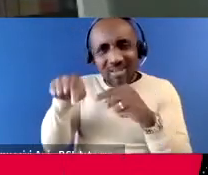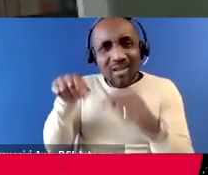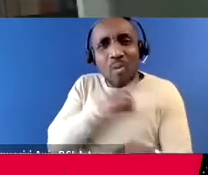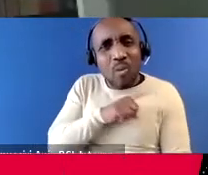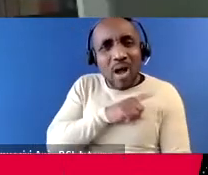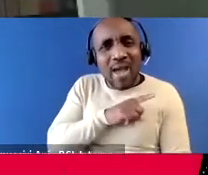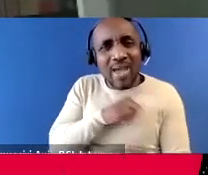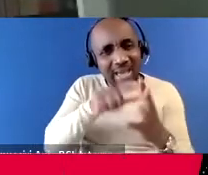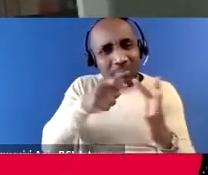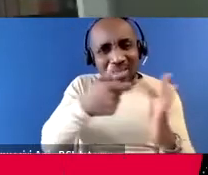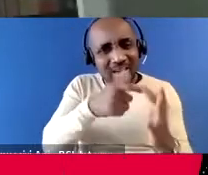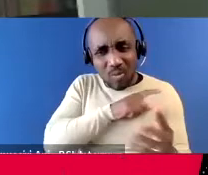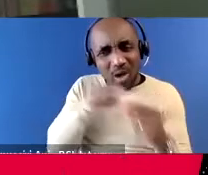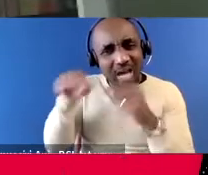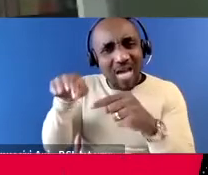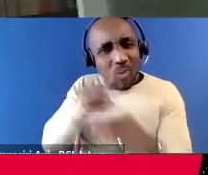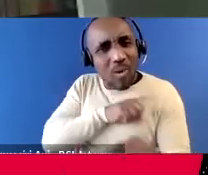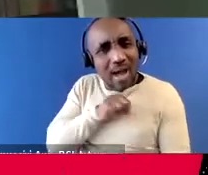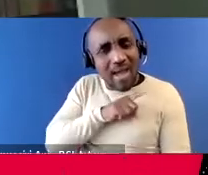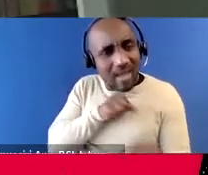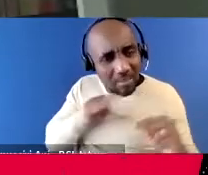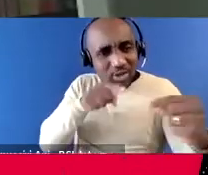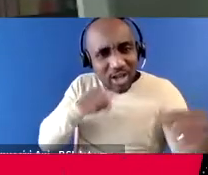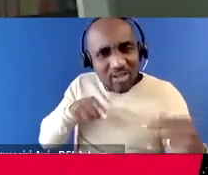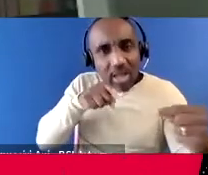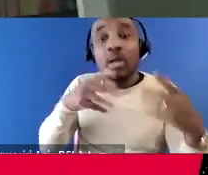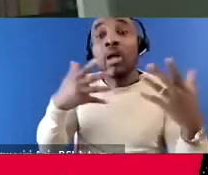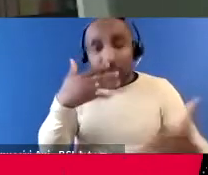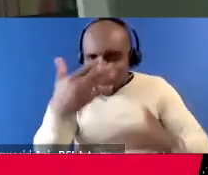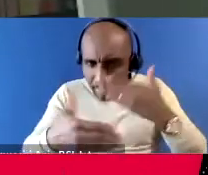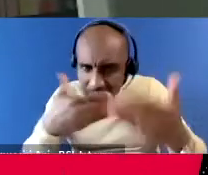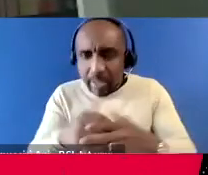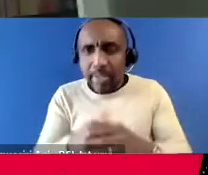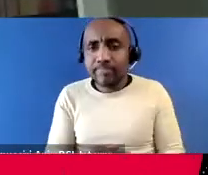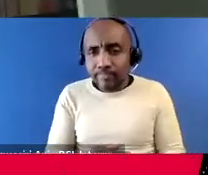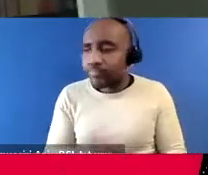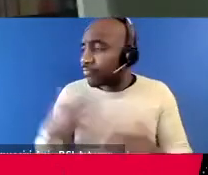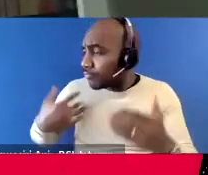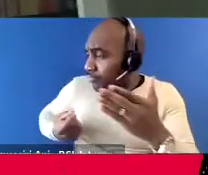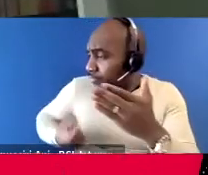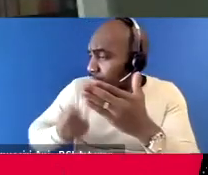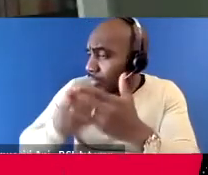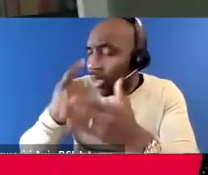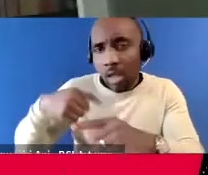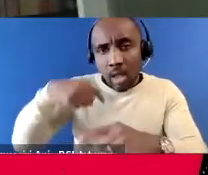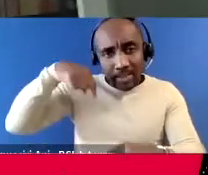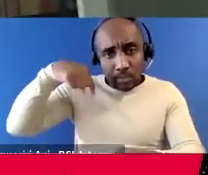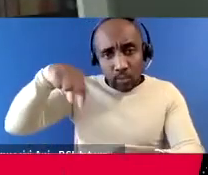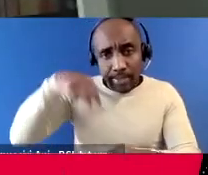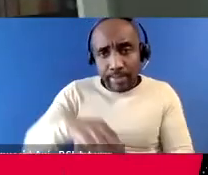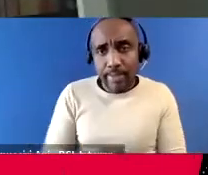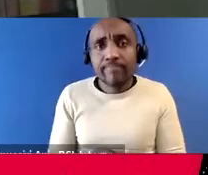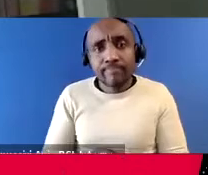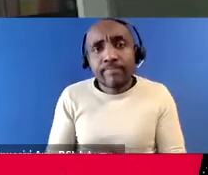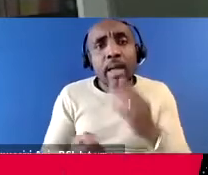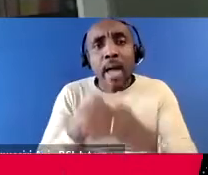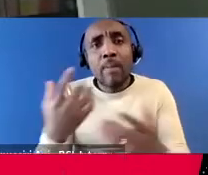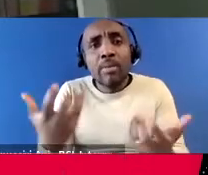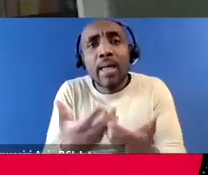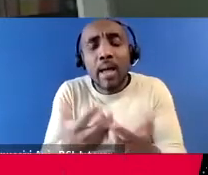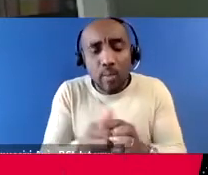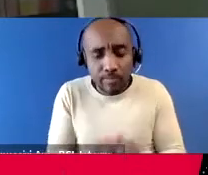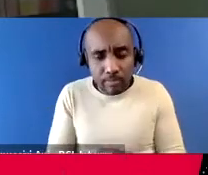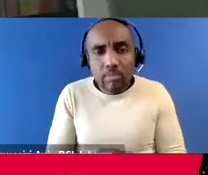just want to flag something. These developments all took place, these developments that have taken place in the last week, all happened a week